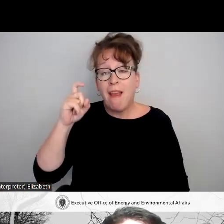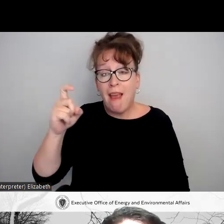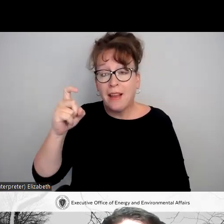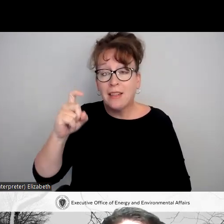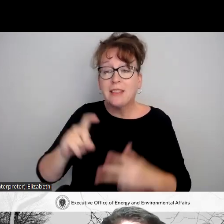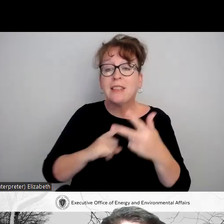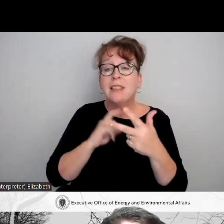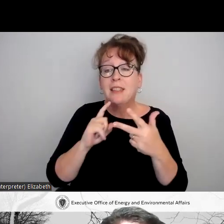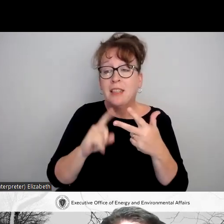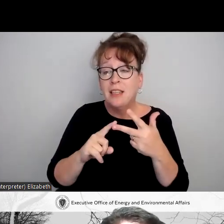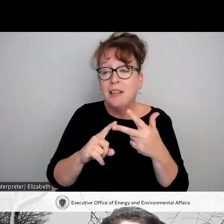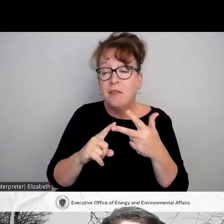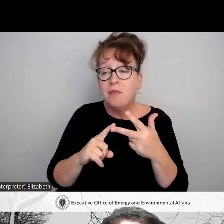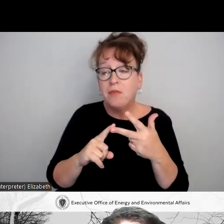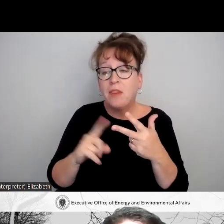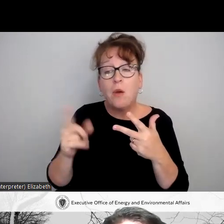Our handle is